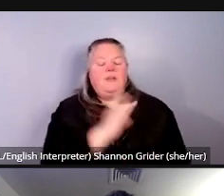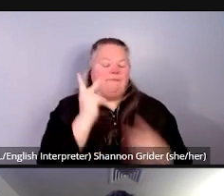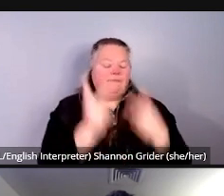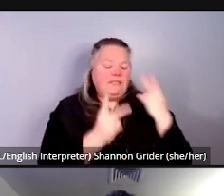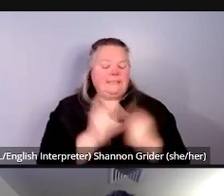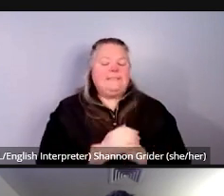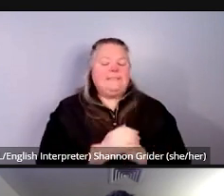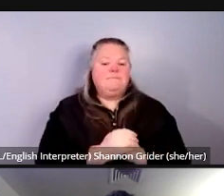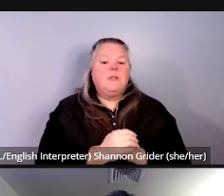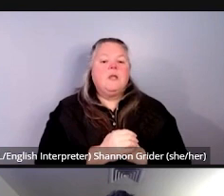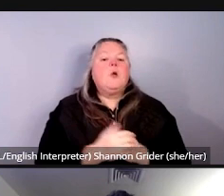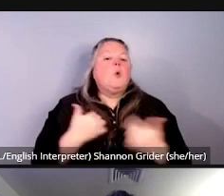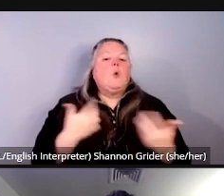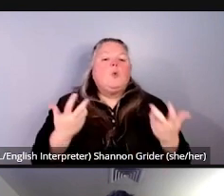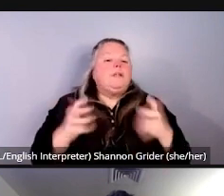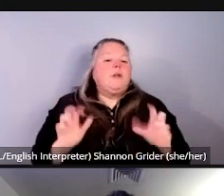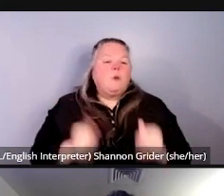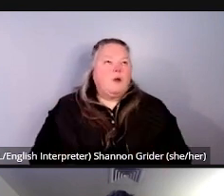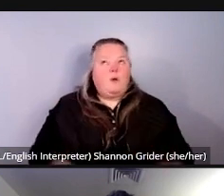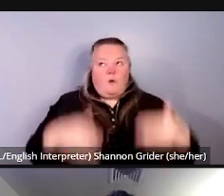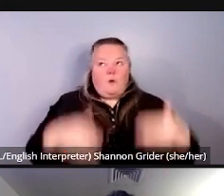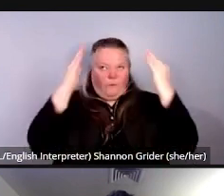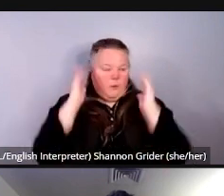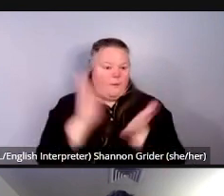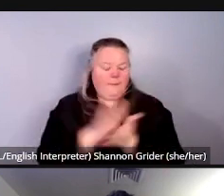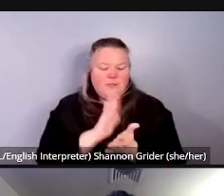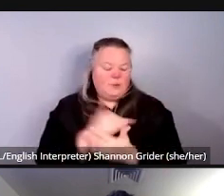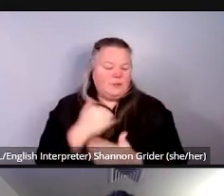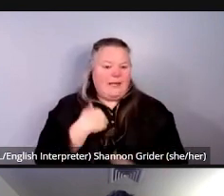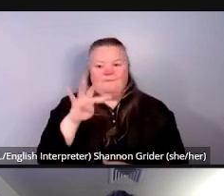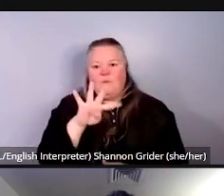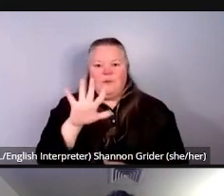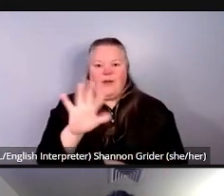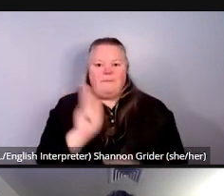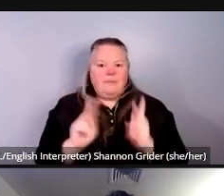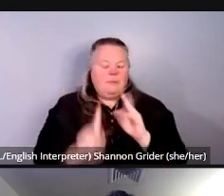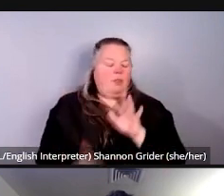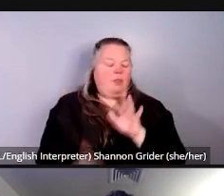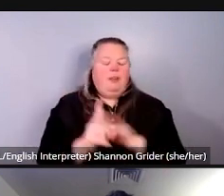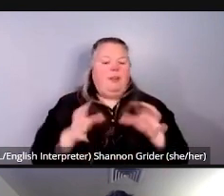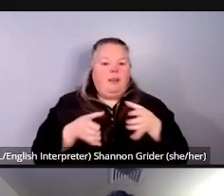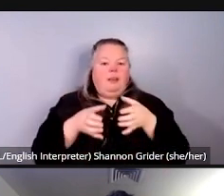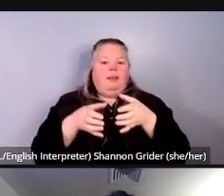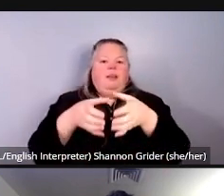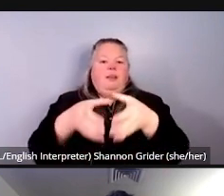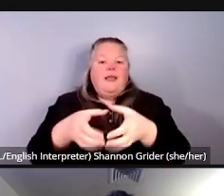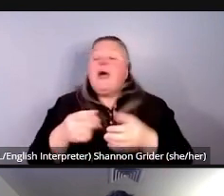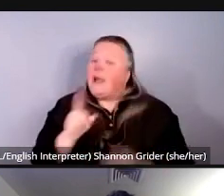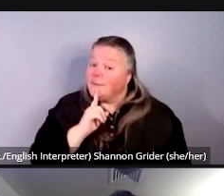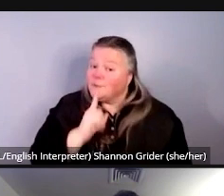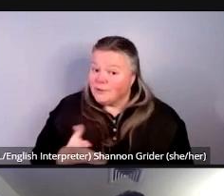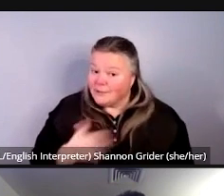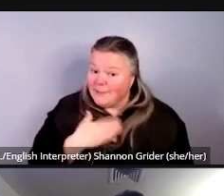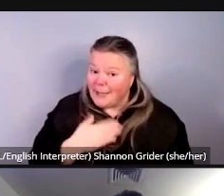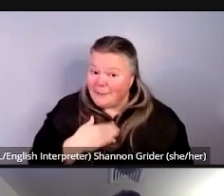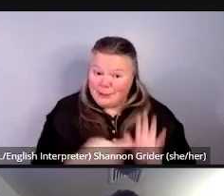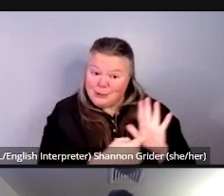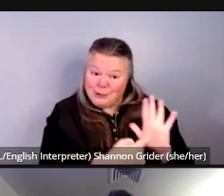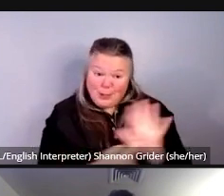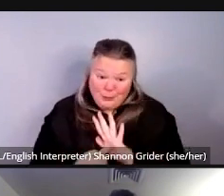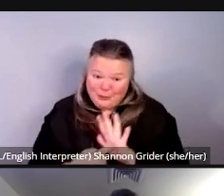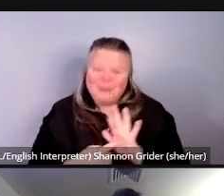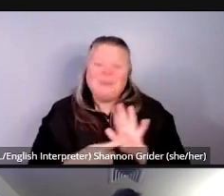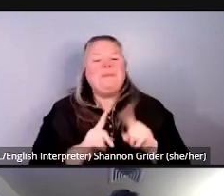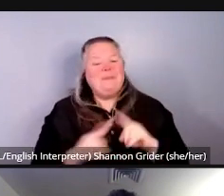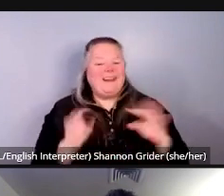We don't want to overwhelm our schools and have 45 people show up for a visit. Although I'm sure they would be happy to show you around. That tends to be a